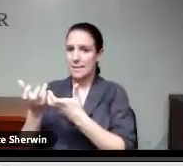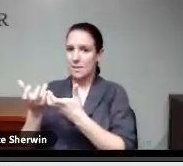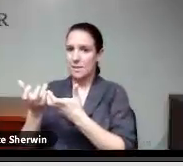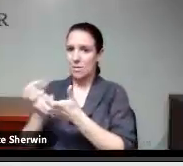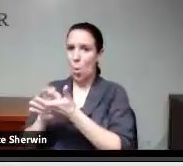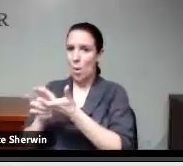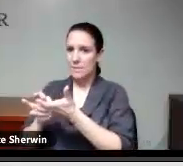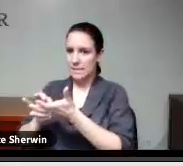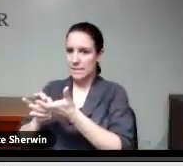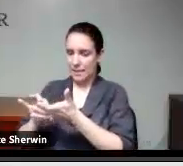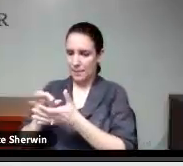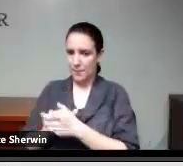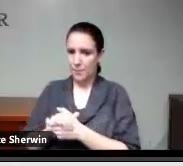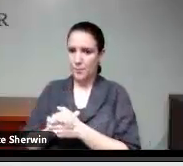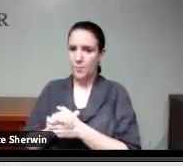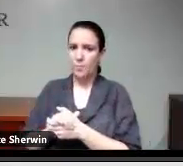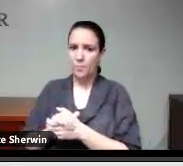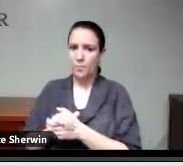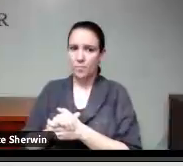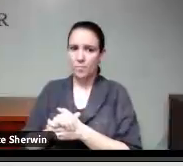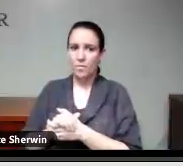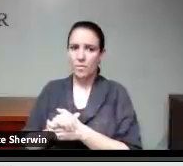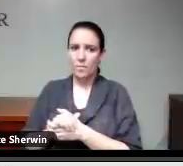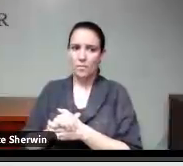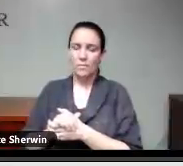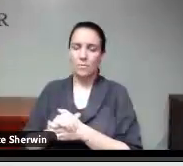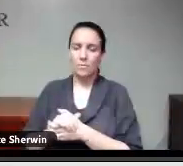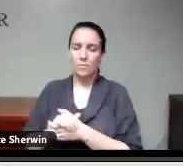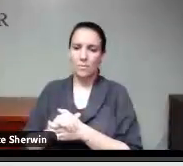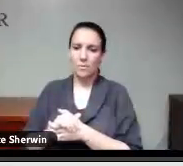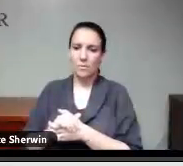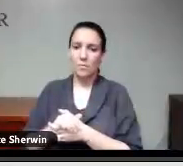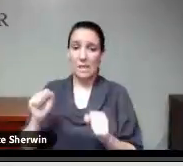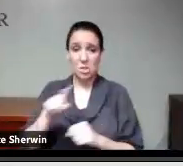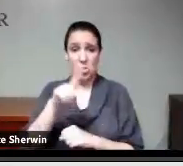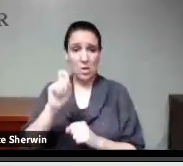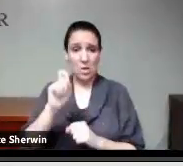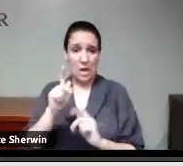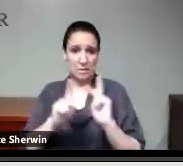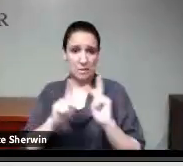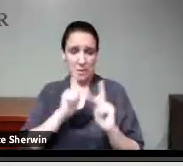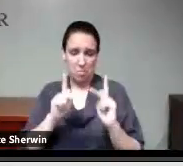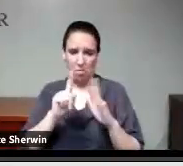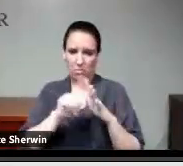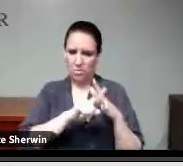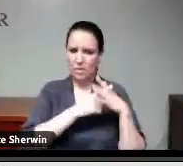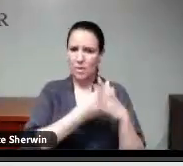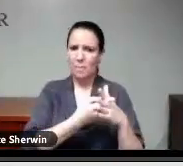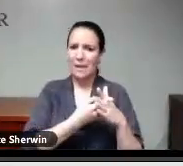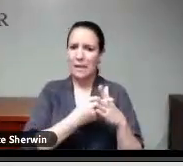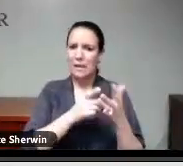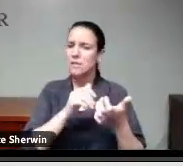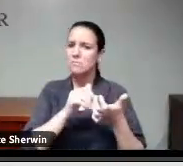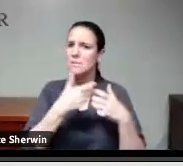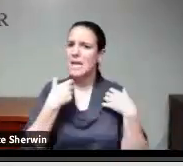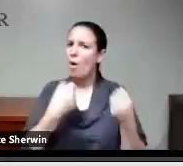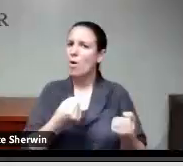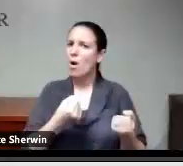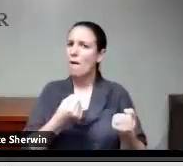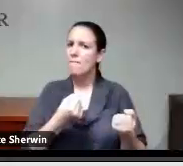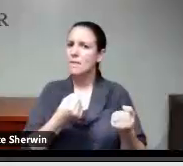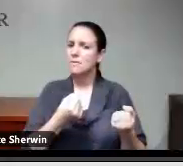have the more confident. And you can ask people in the beginning, how confident are they